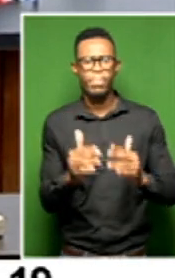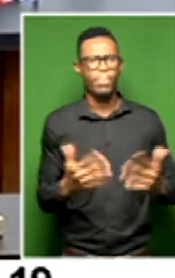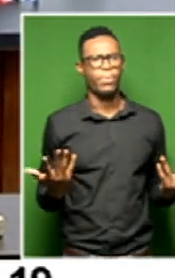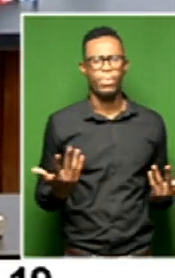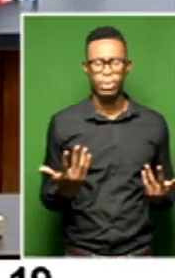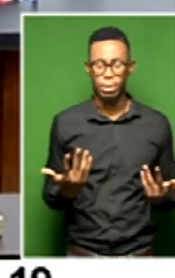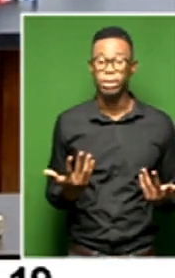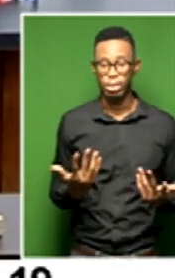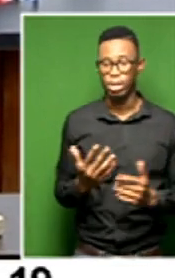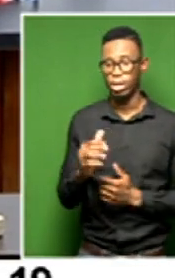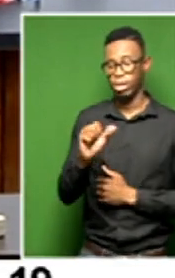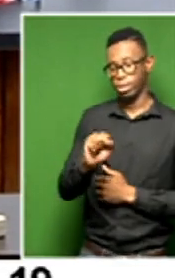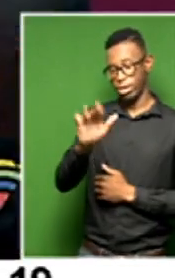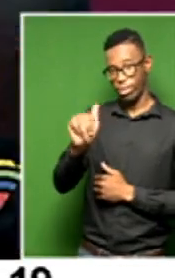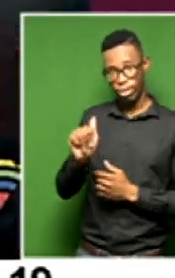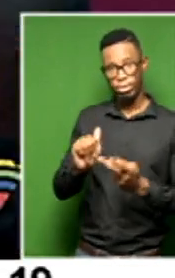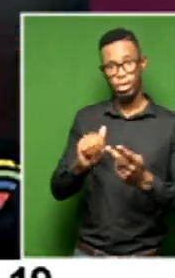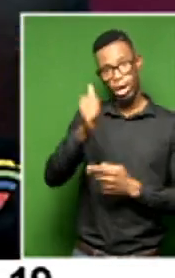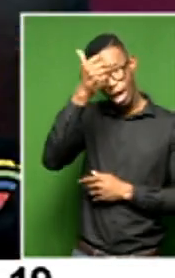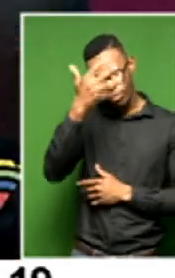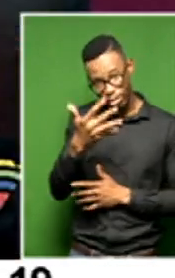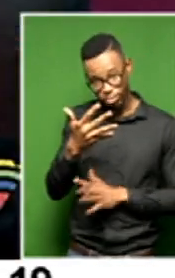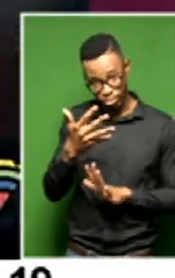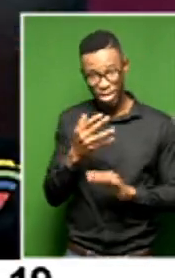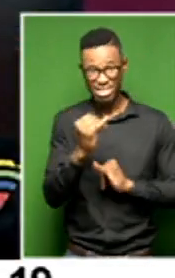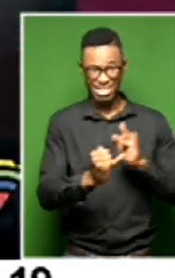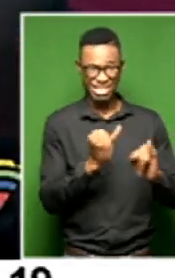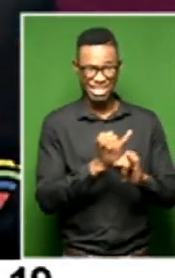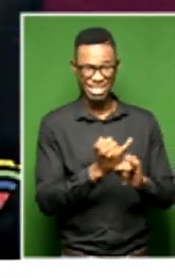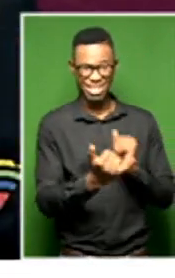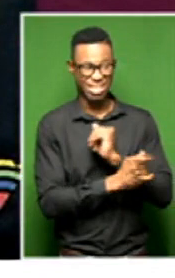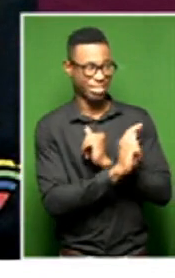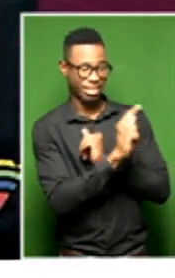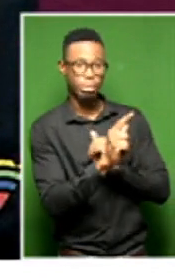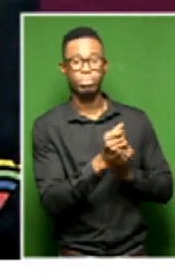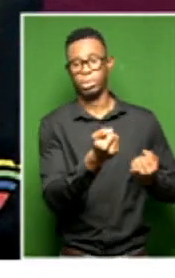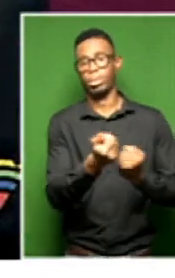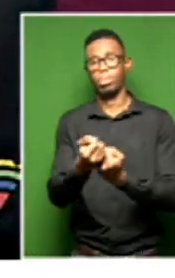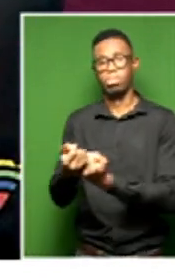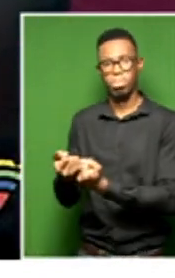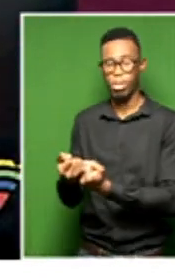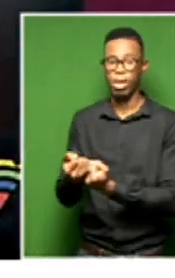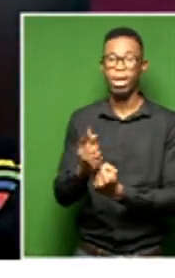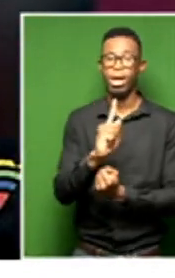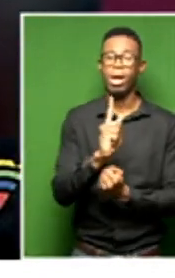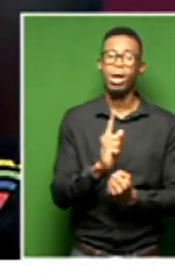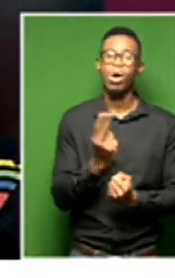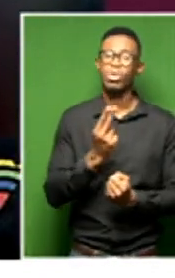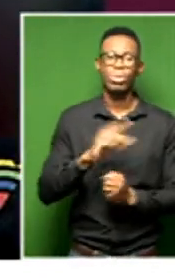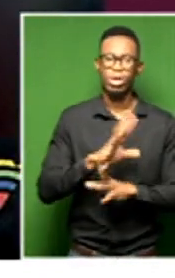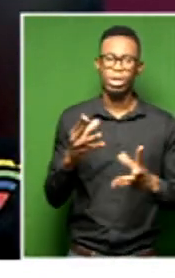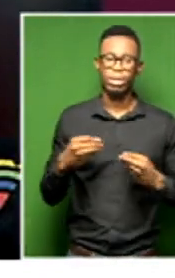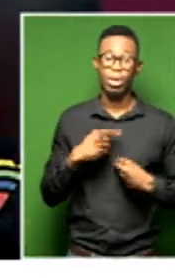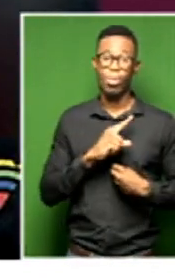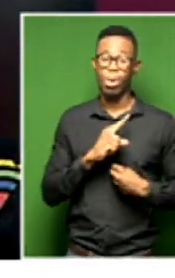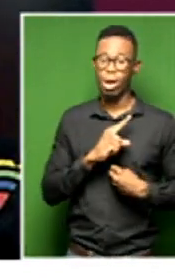the support of international partners. It is simply not acceptable that at this point only 10% of the